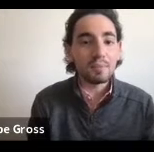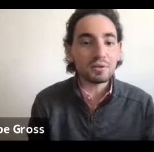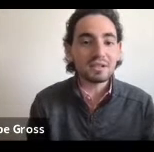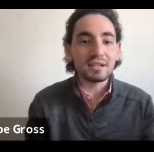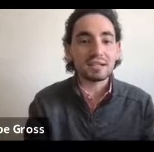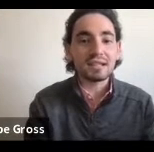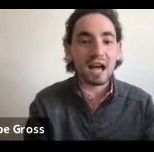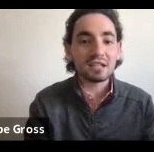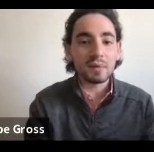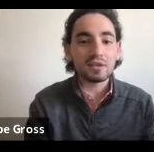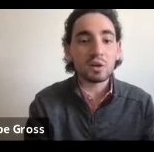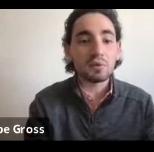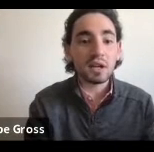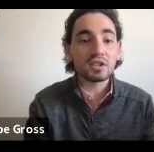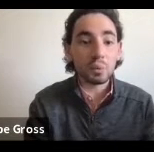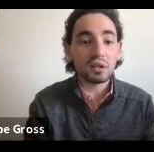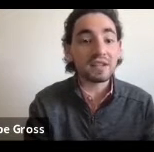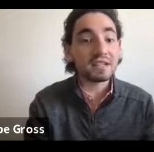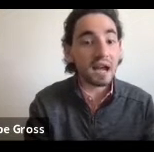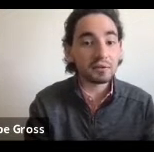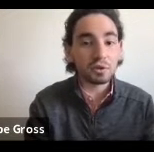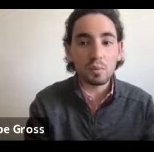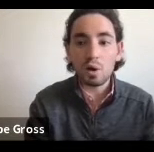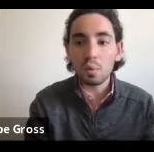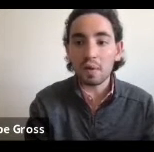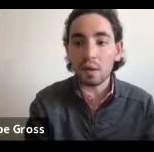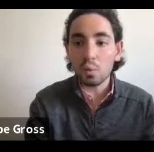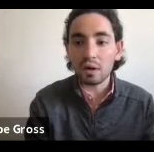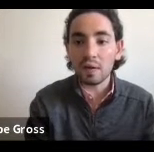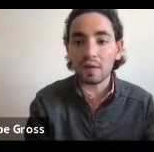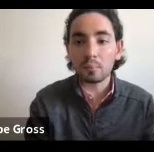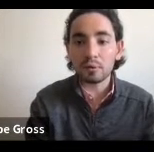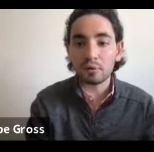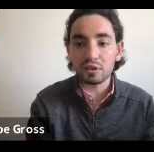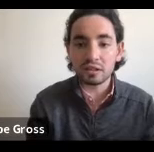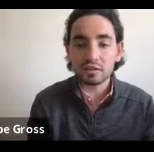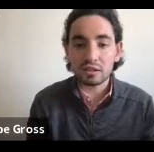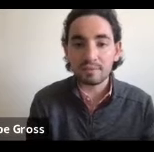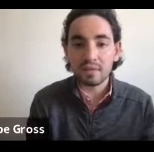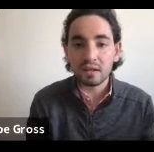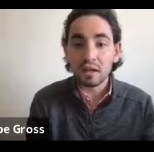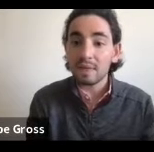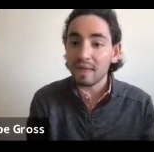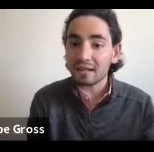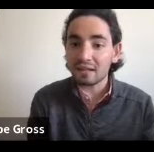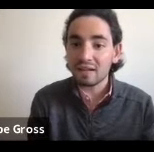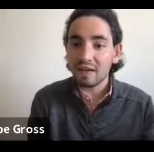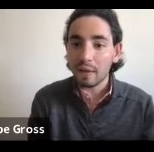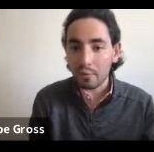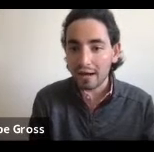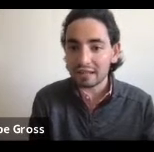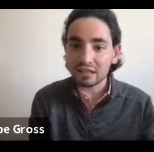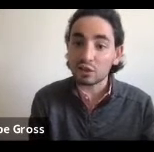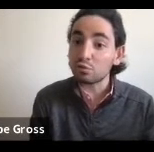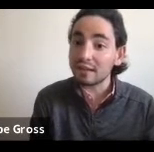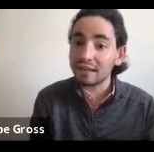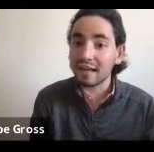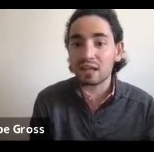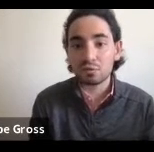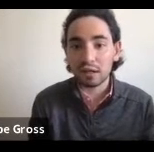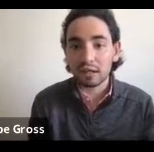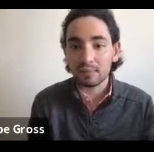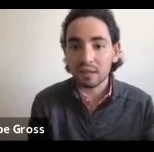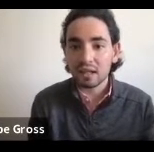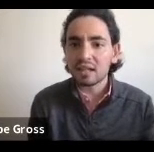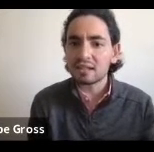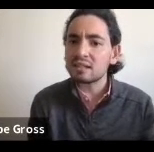In the morning, Moses and his classmates go next door to the tech room where they work on their computer skills. Then they practice